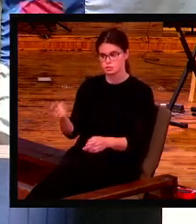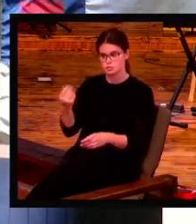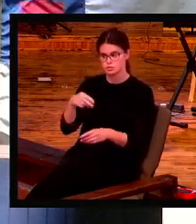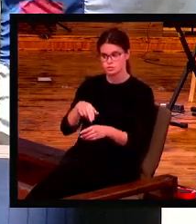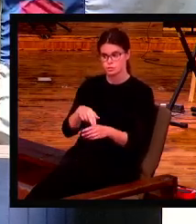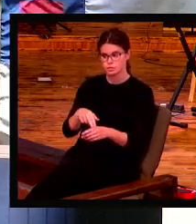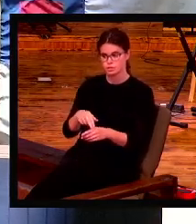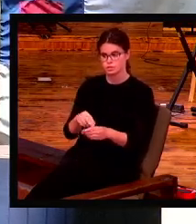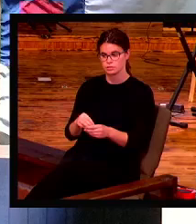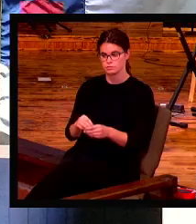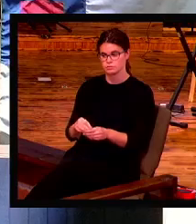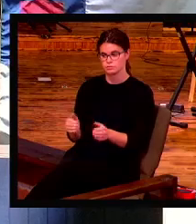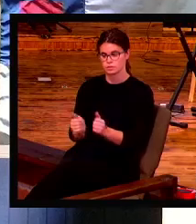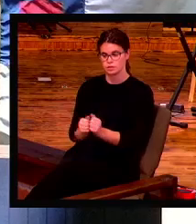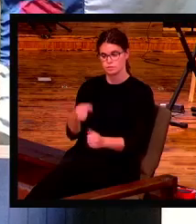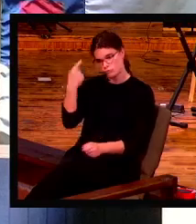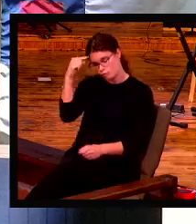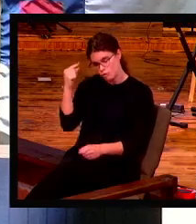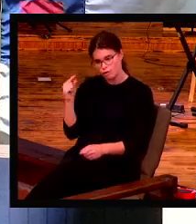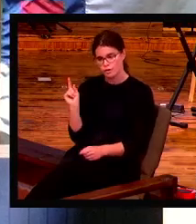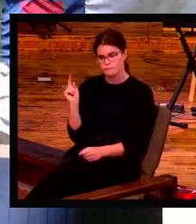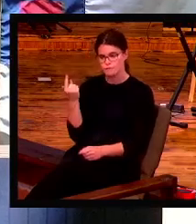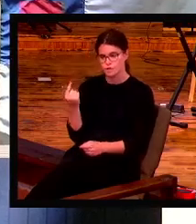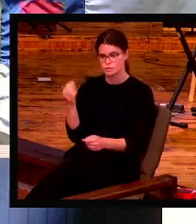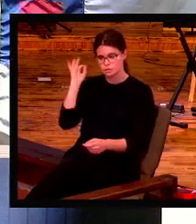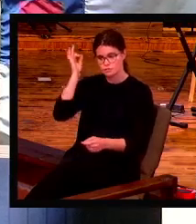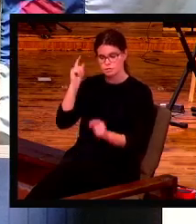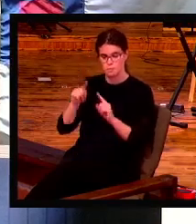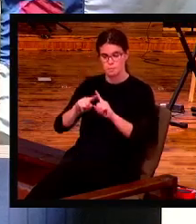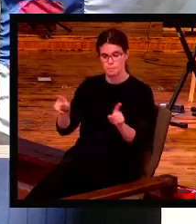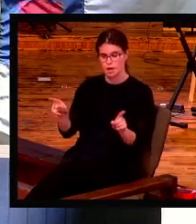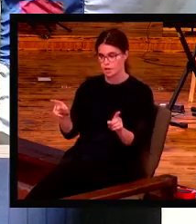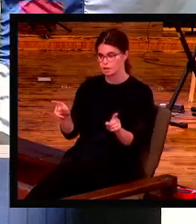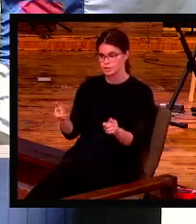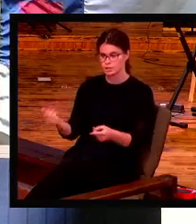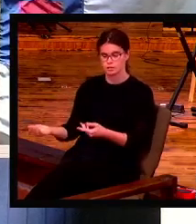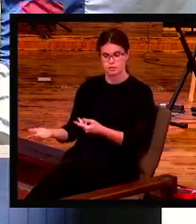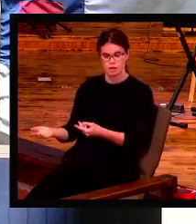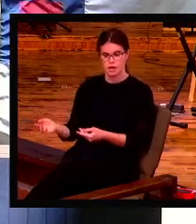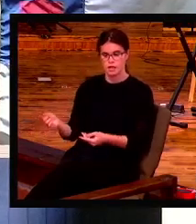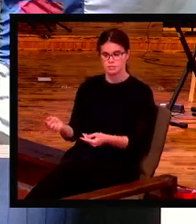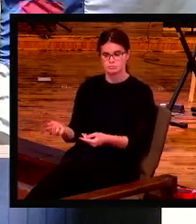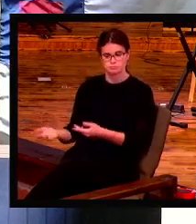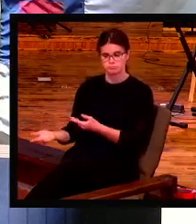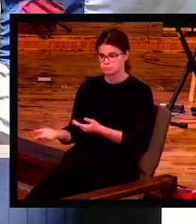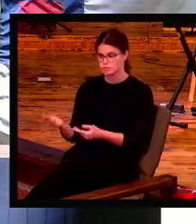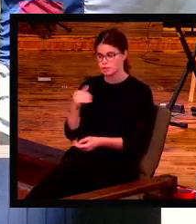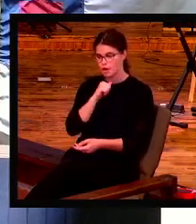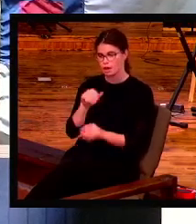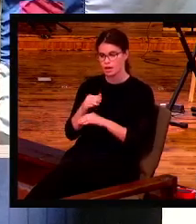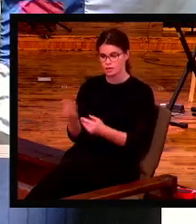on June 30th, and his wife was pregnant, and he said, hey,